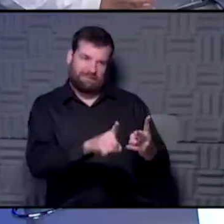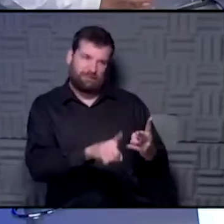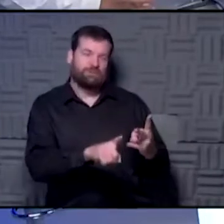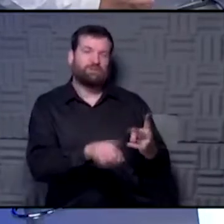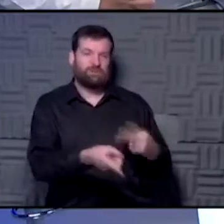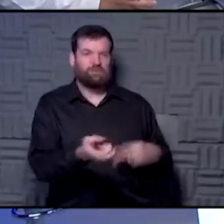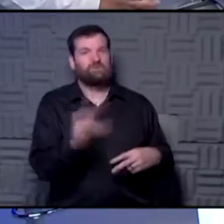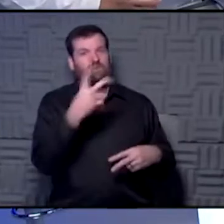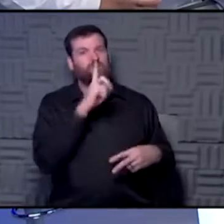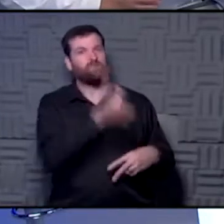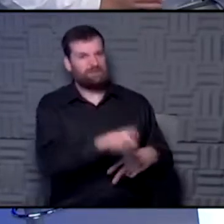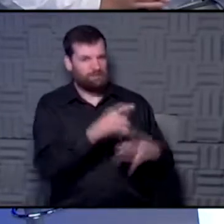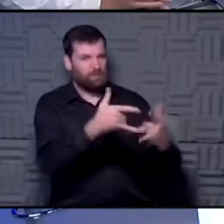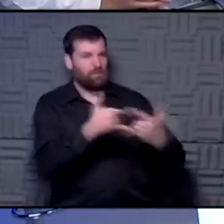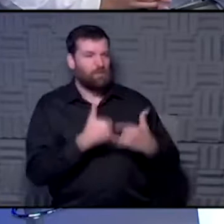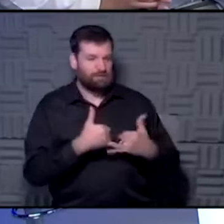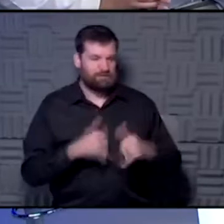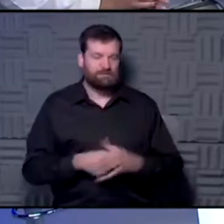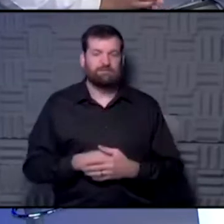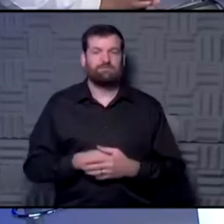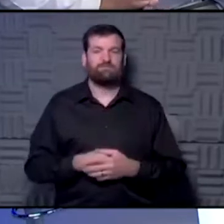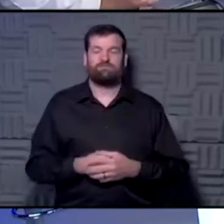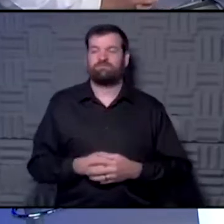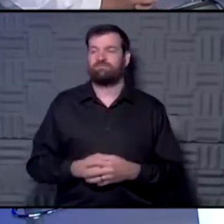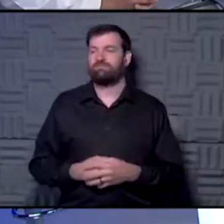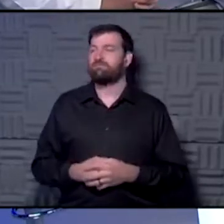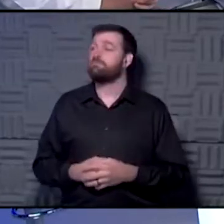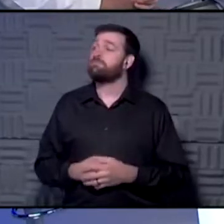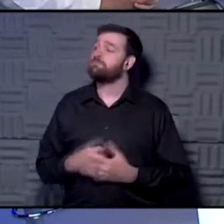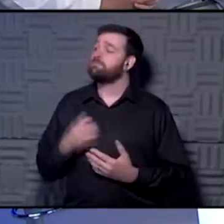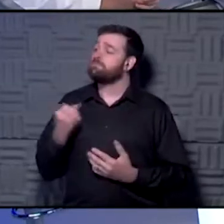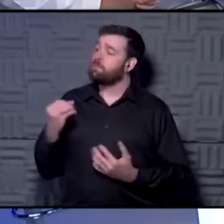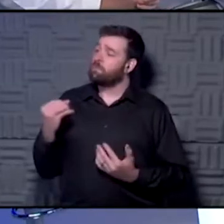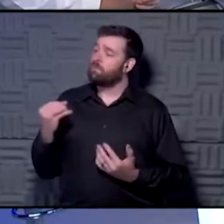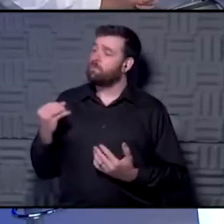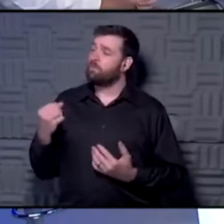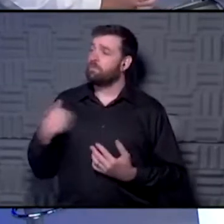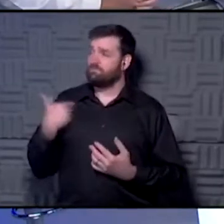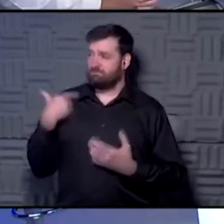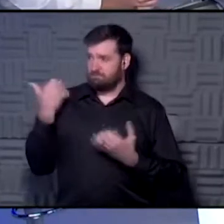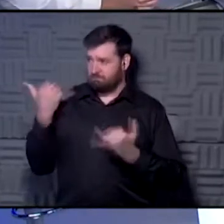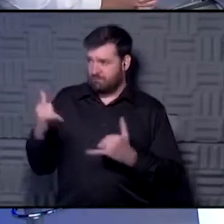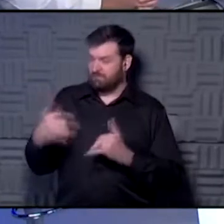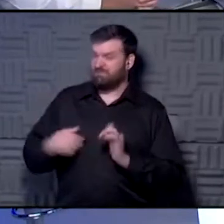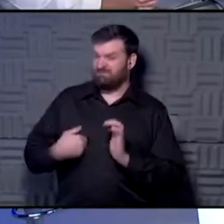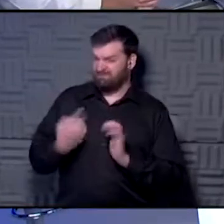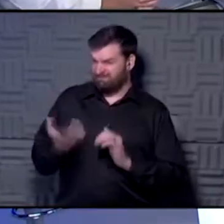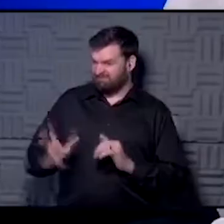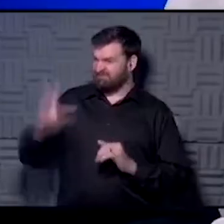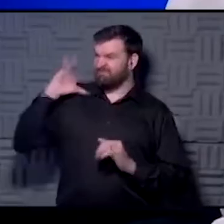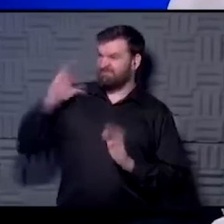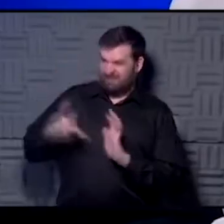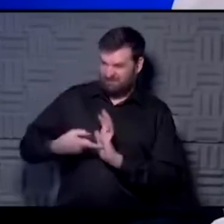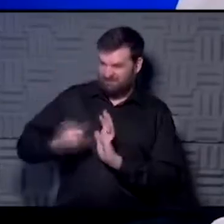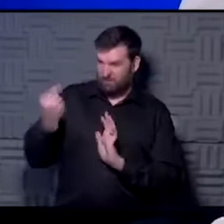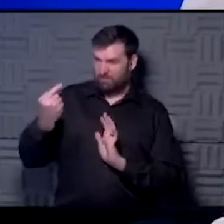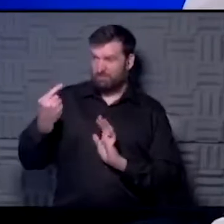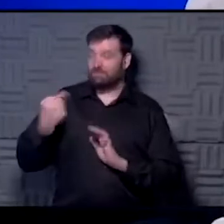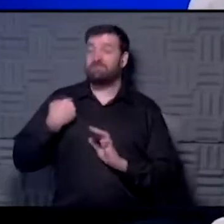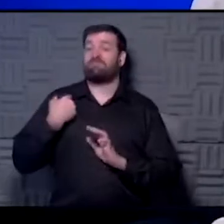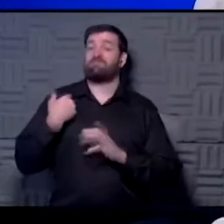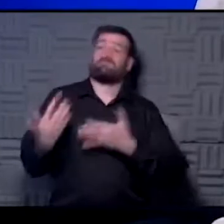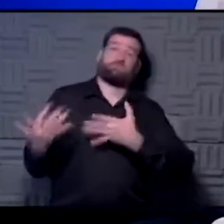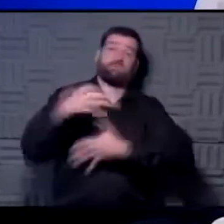2 real ones. Proof of 2. Well, so, I played in one of the very first fantasy camps and was the leading